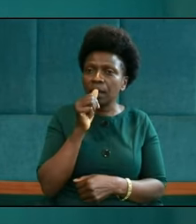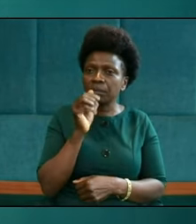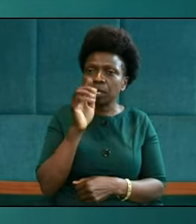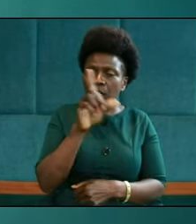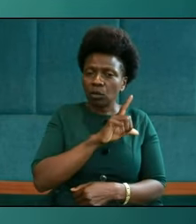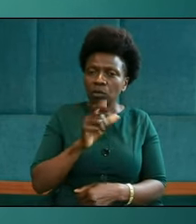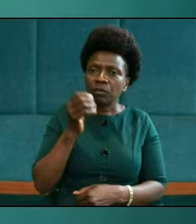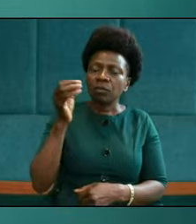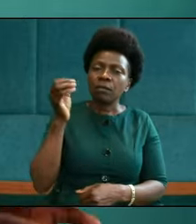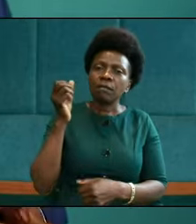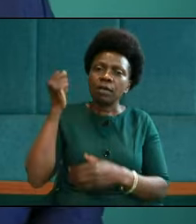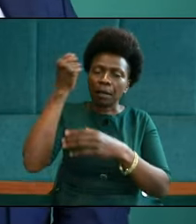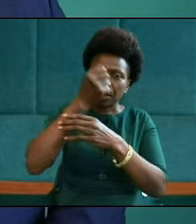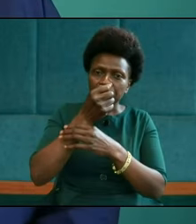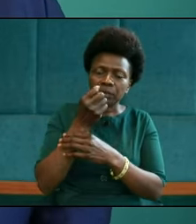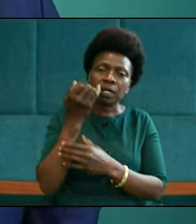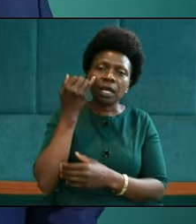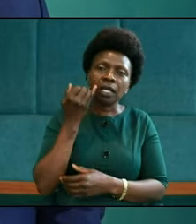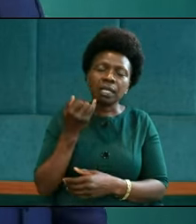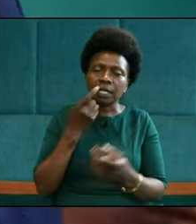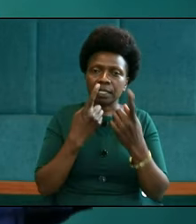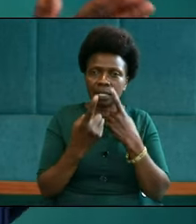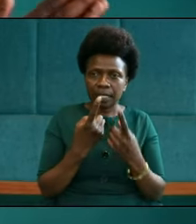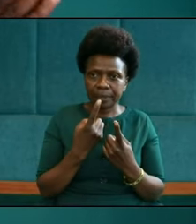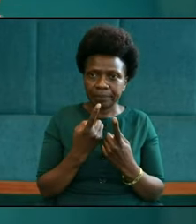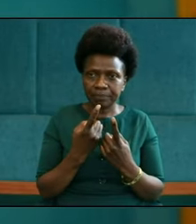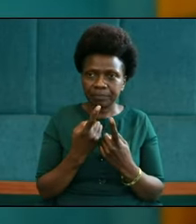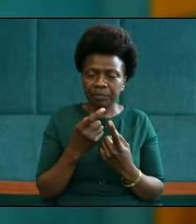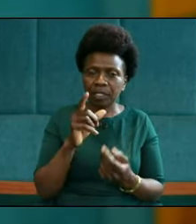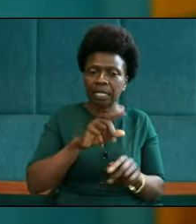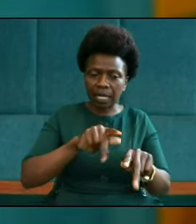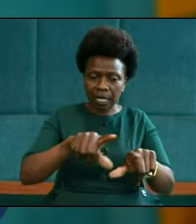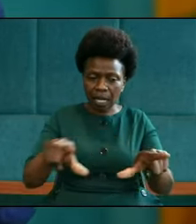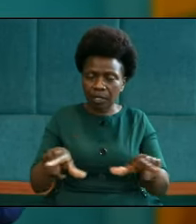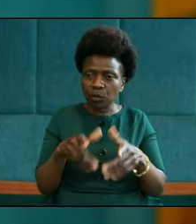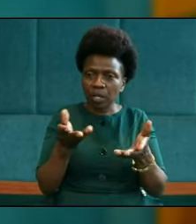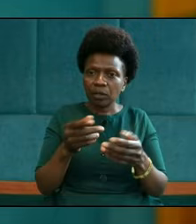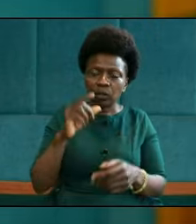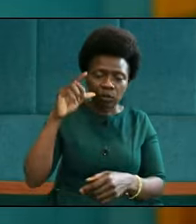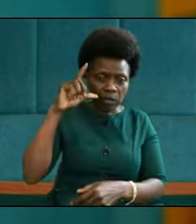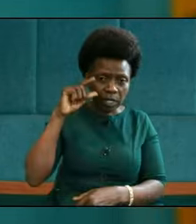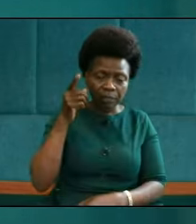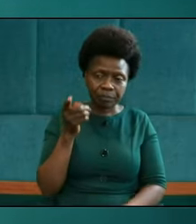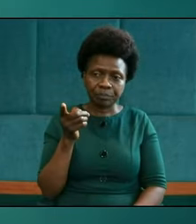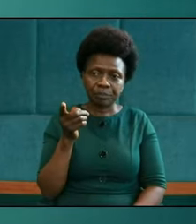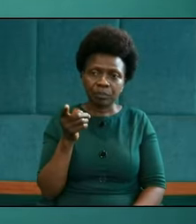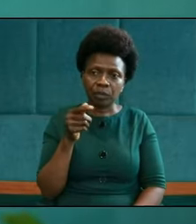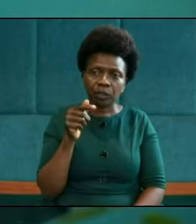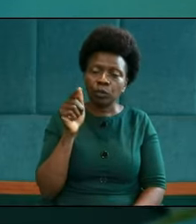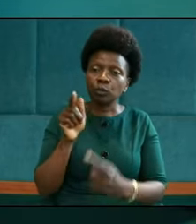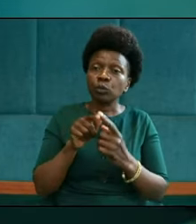the God of Isaac. And he says, the land where thou liest, to